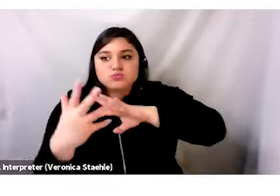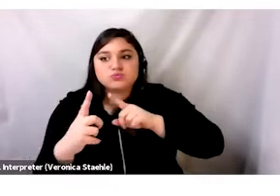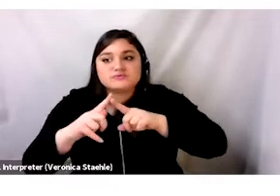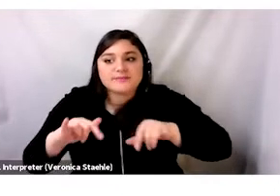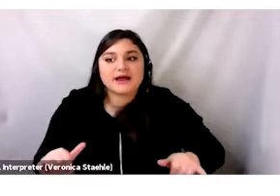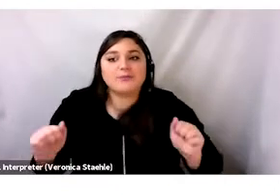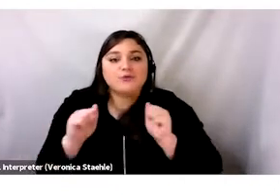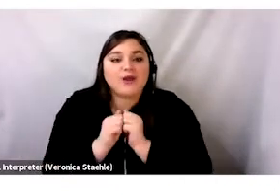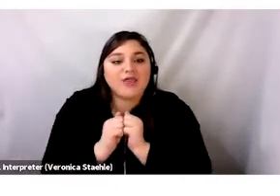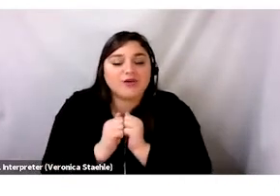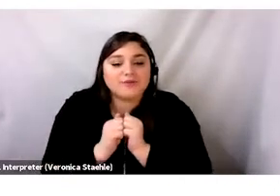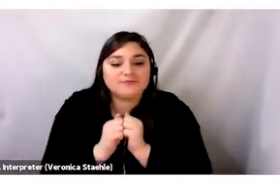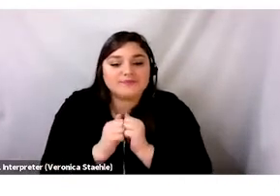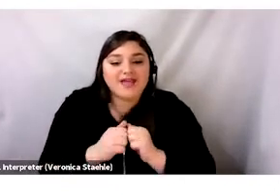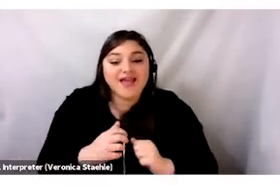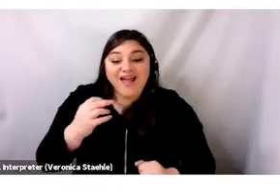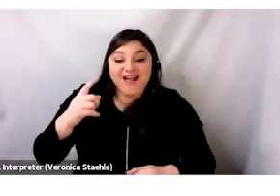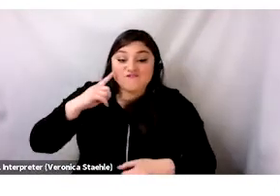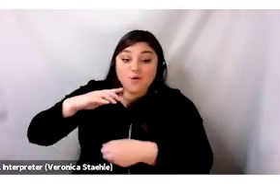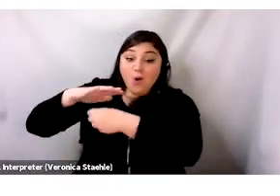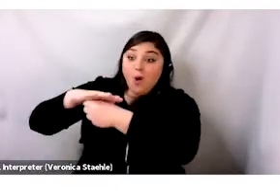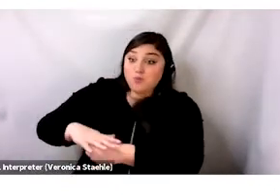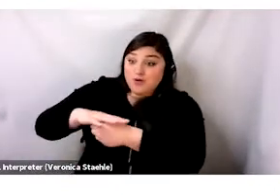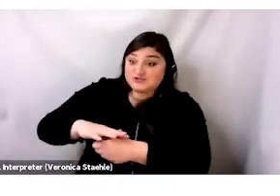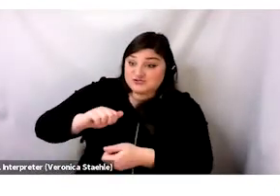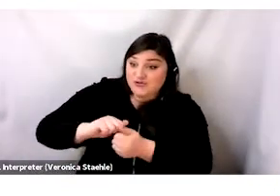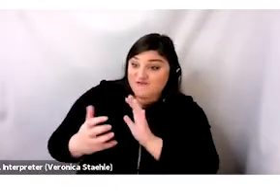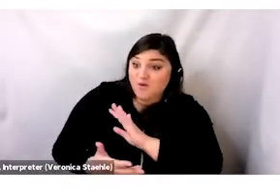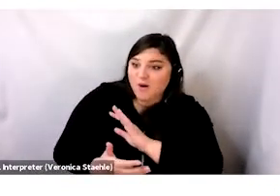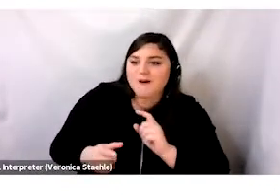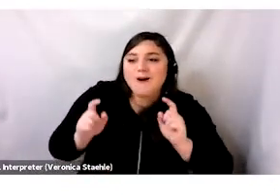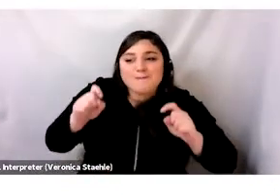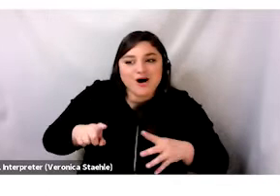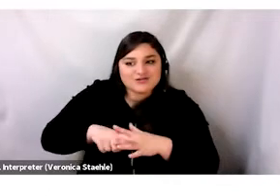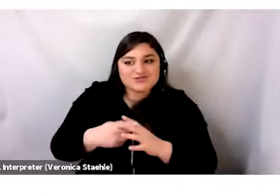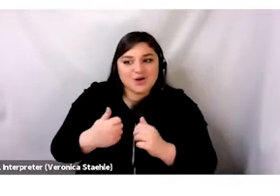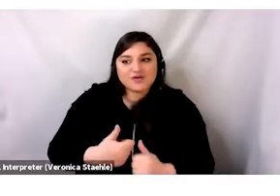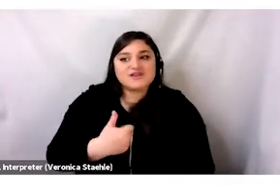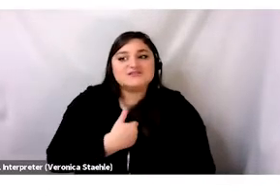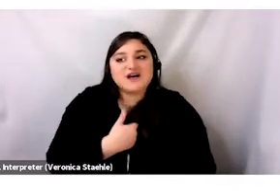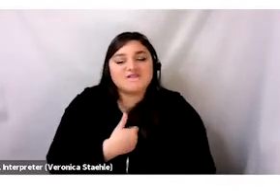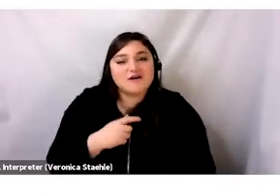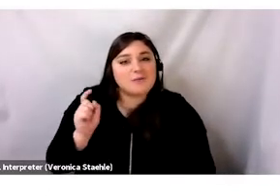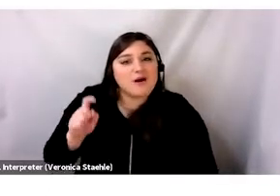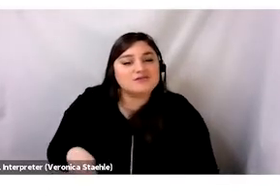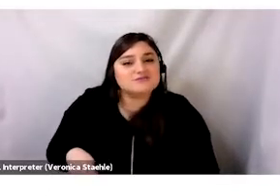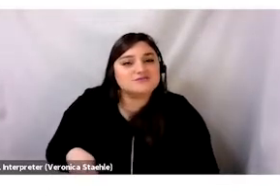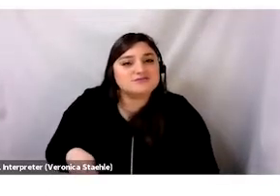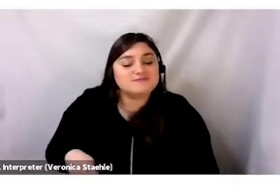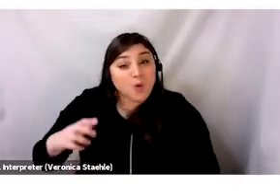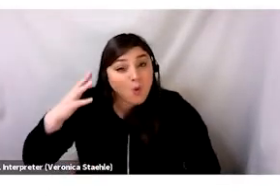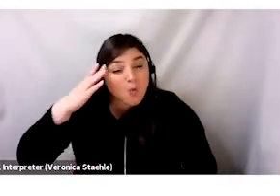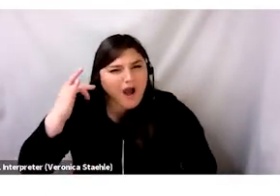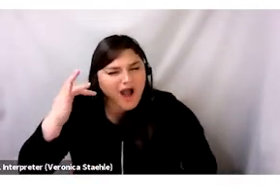must begin with transforming oneself. This is because, we live in the world